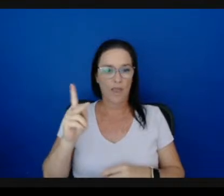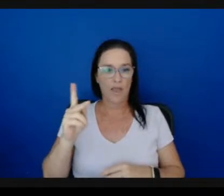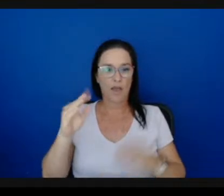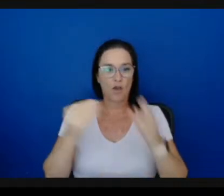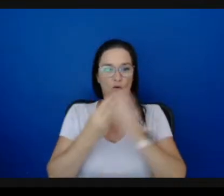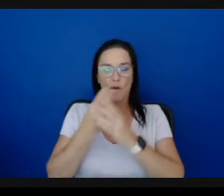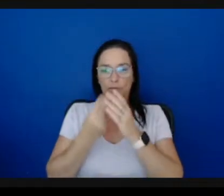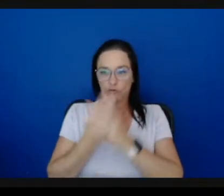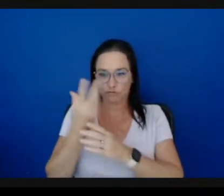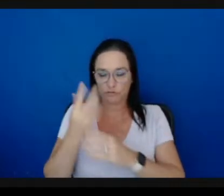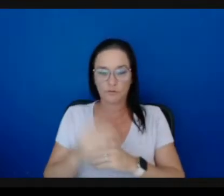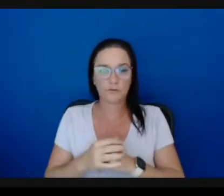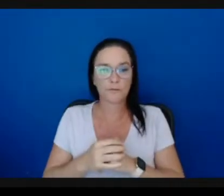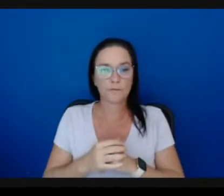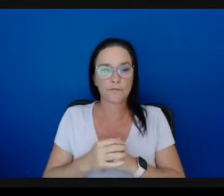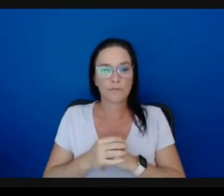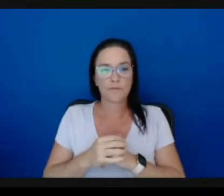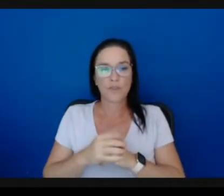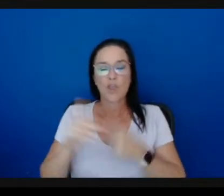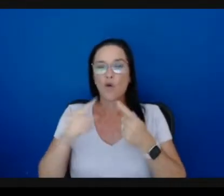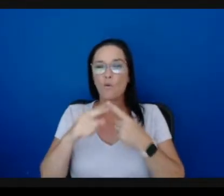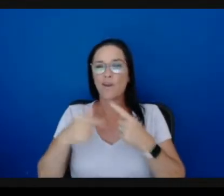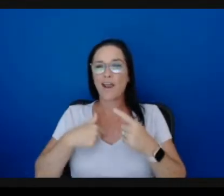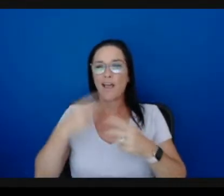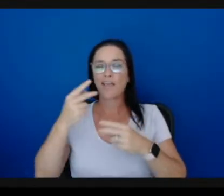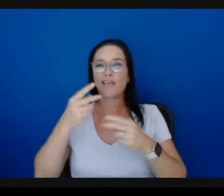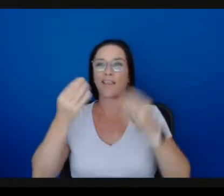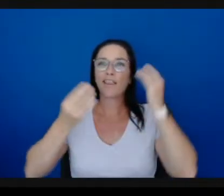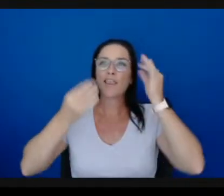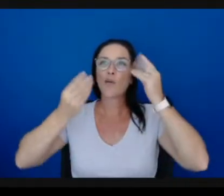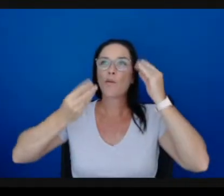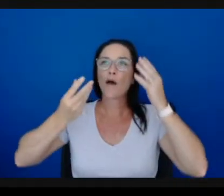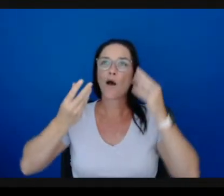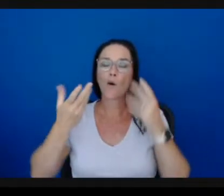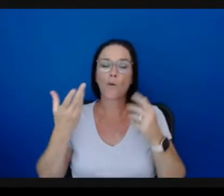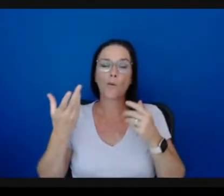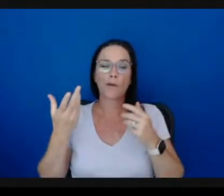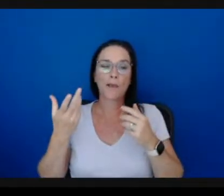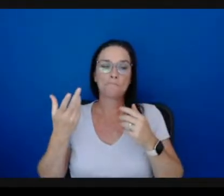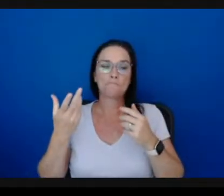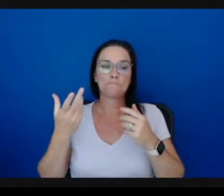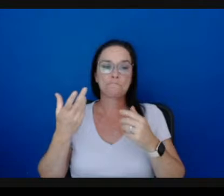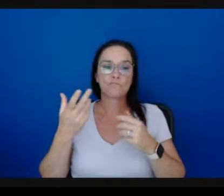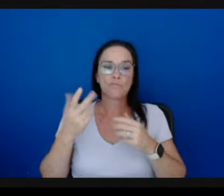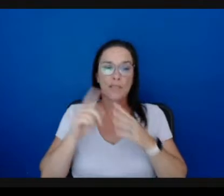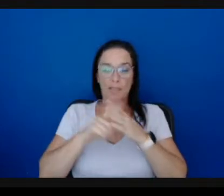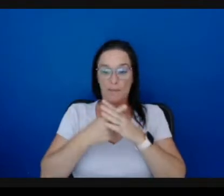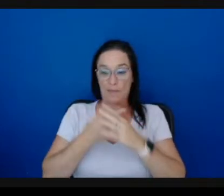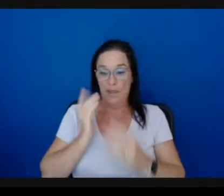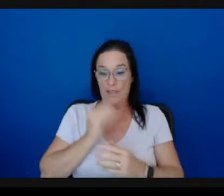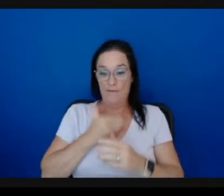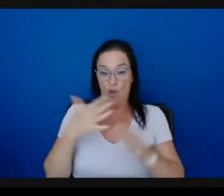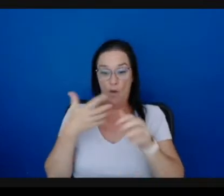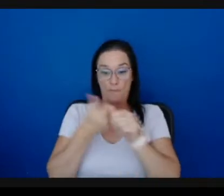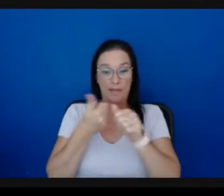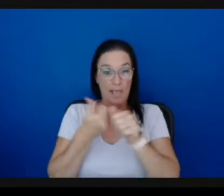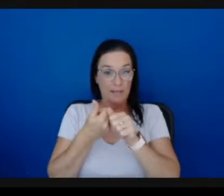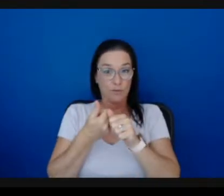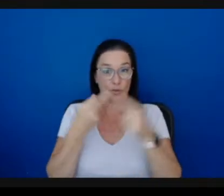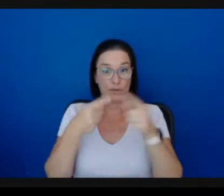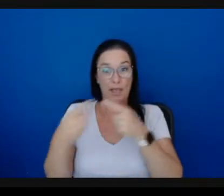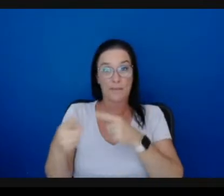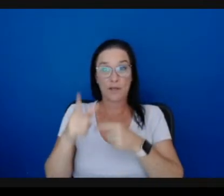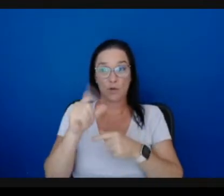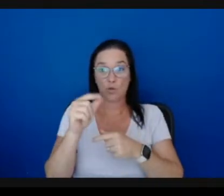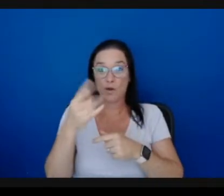something that when I think back to the beginning of our updates, really, in 2018 in